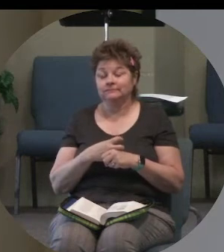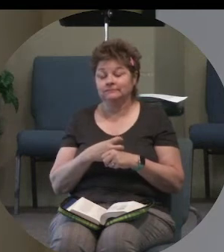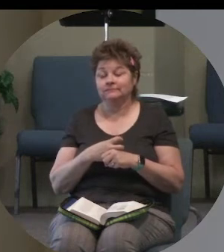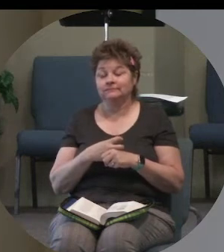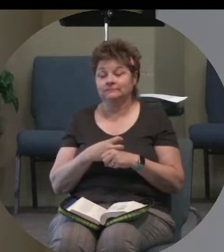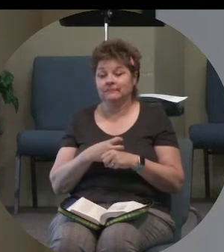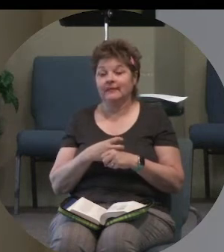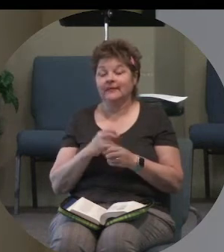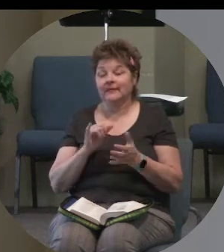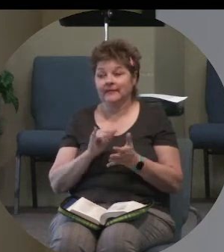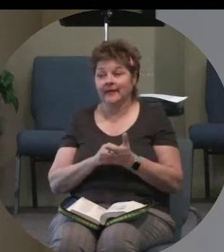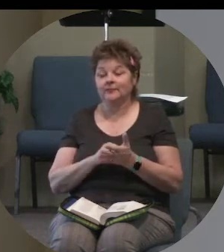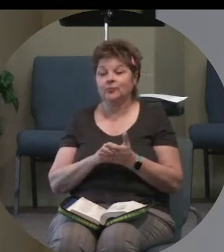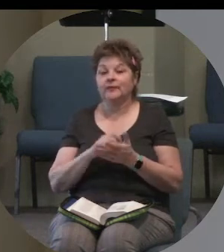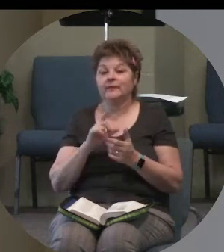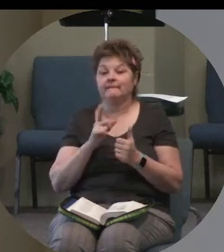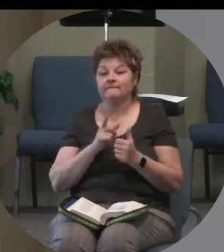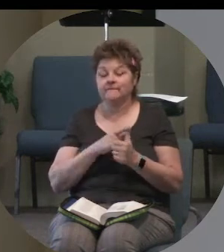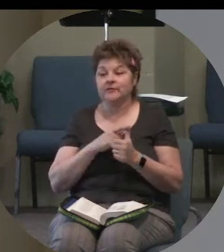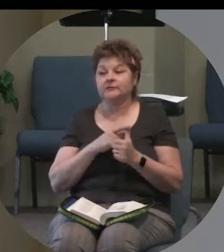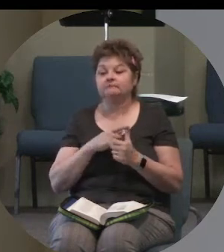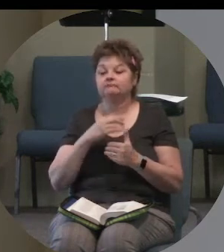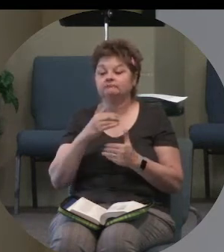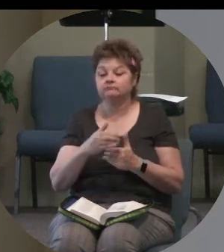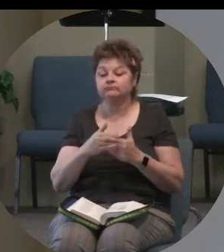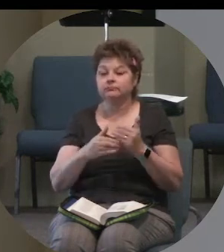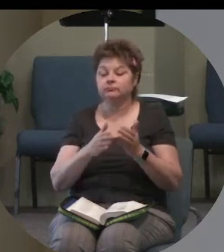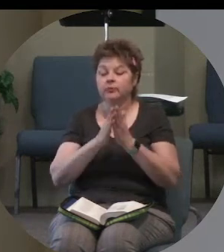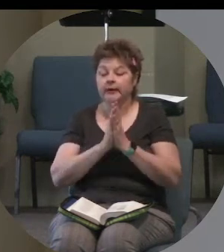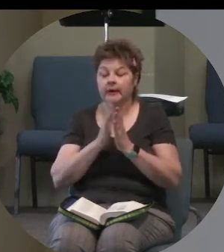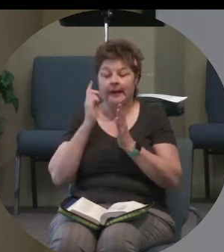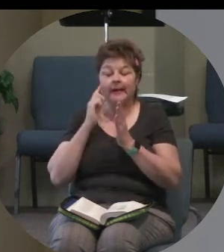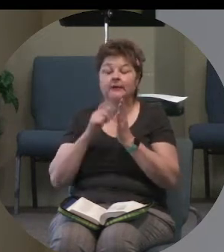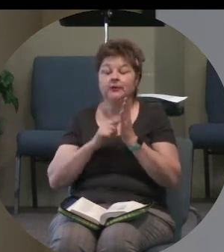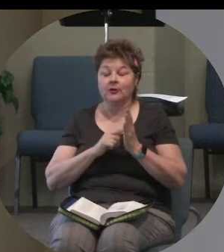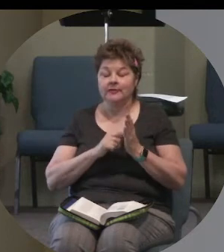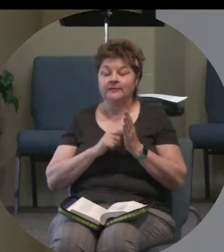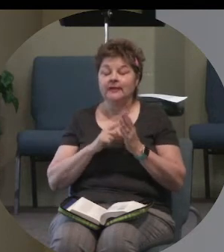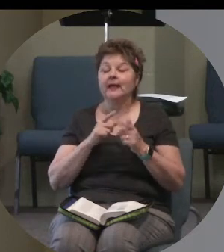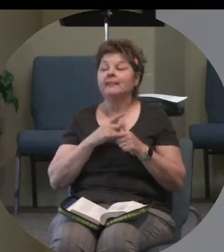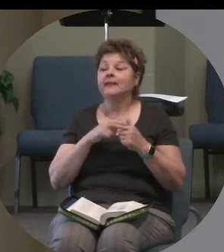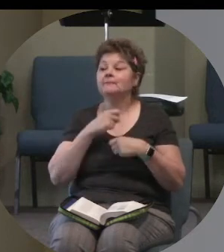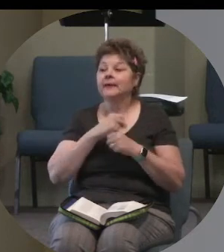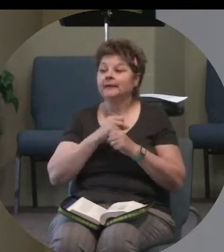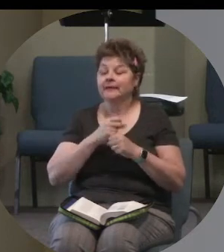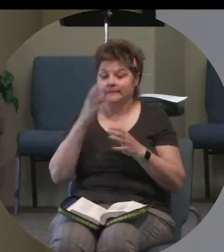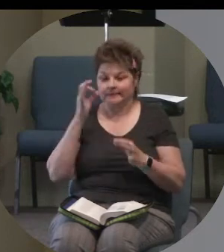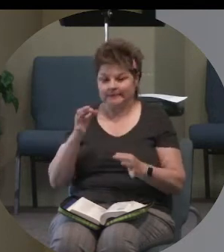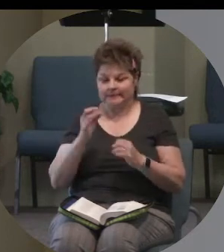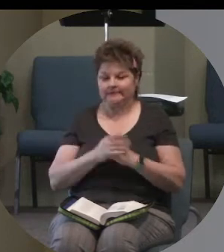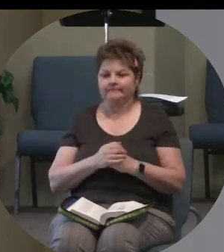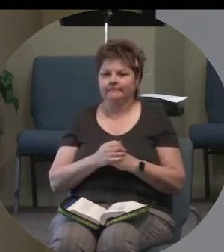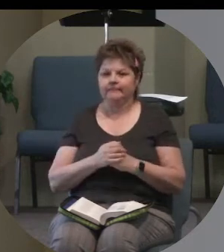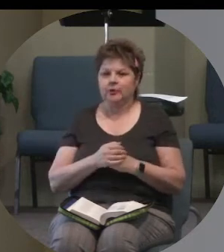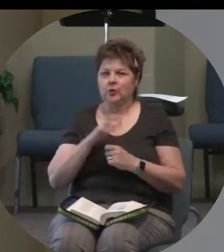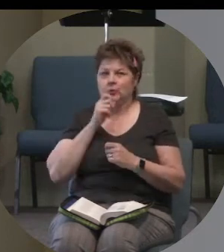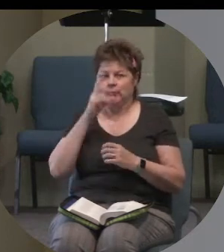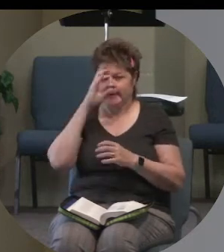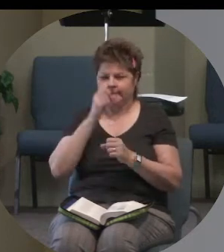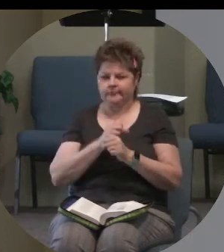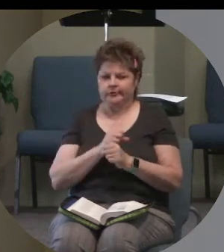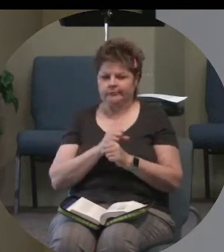And that's where the first step of prayer begins, acknowledging it and then making a decision. Who am I going to trust